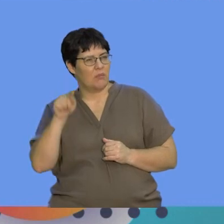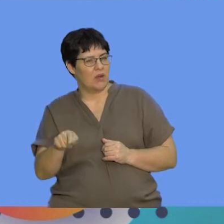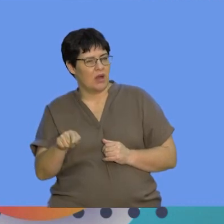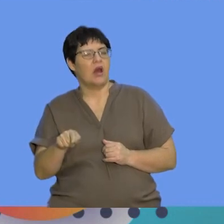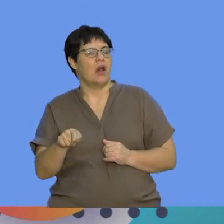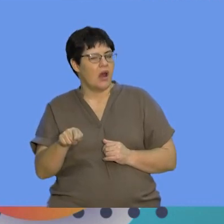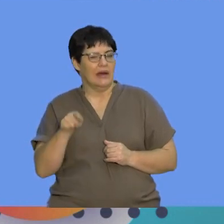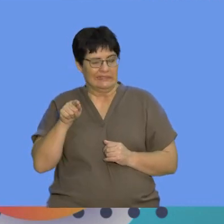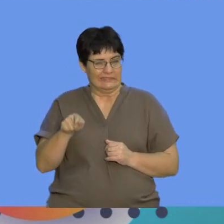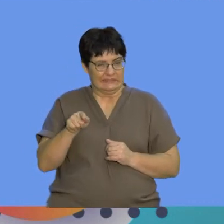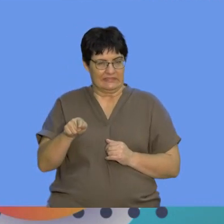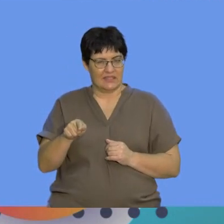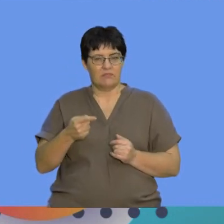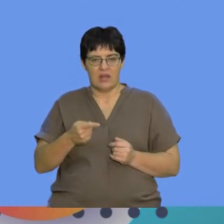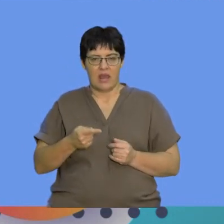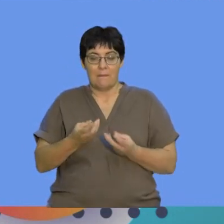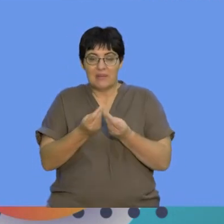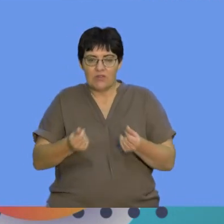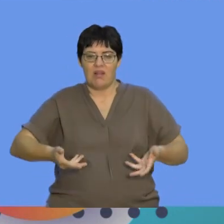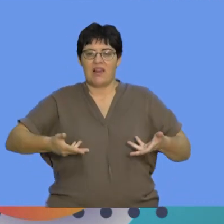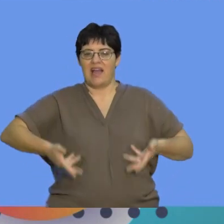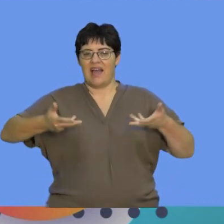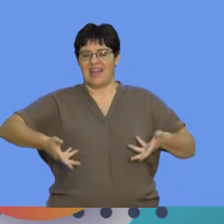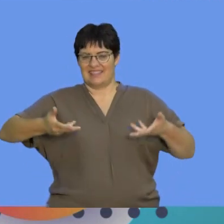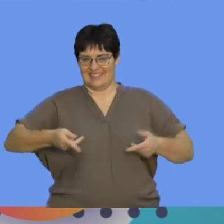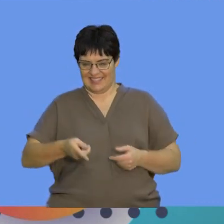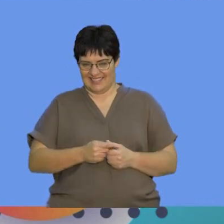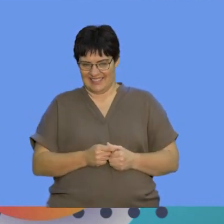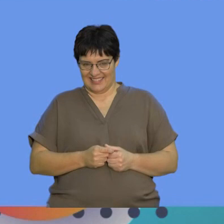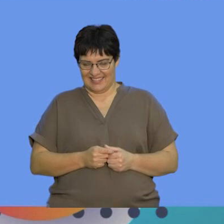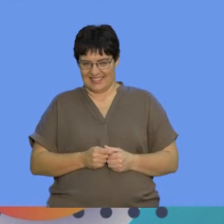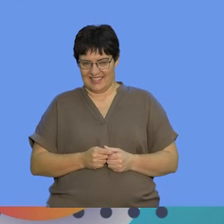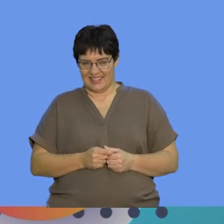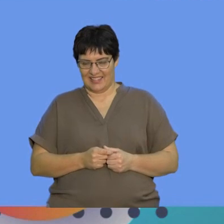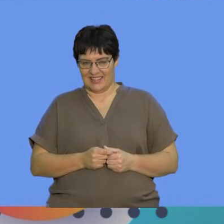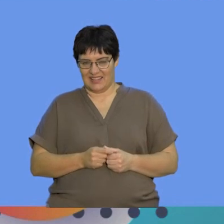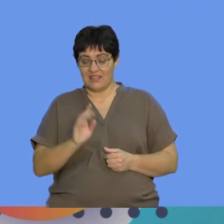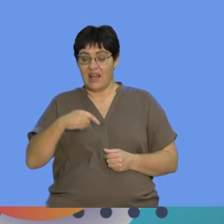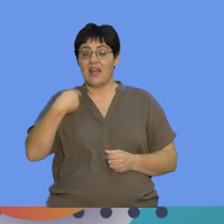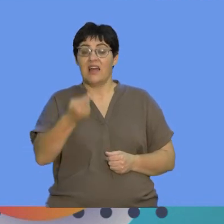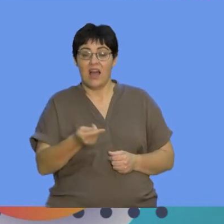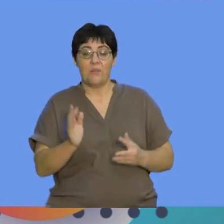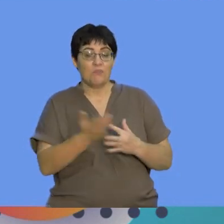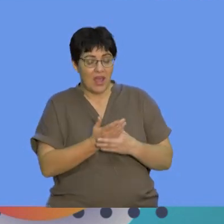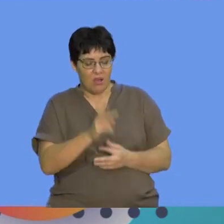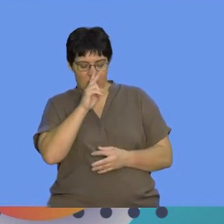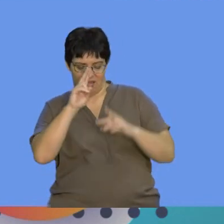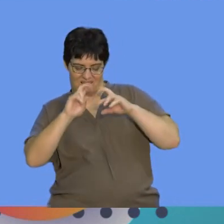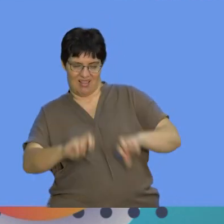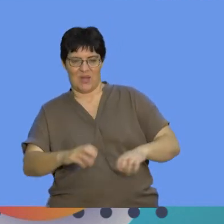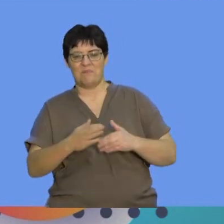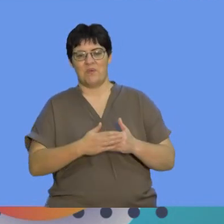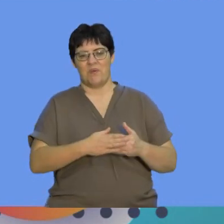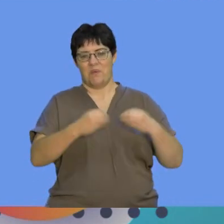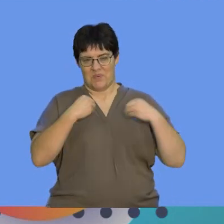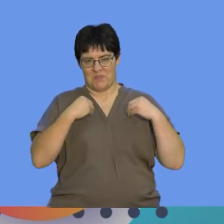is a lighter material. Okay, we're gonna be looking into, in the third and final segment, into a property of